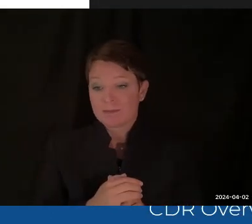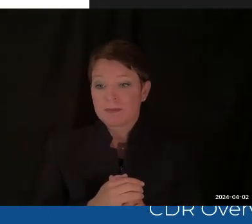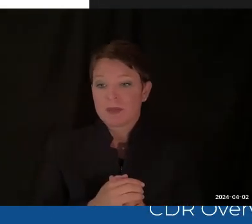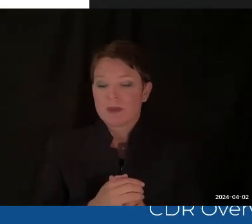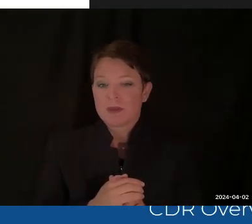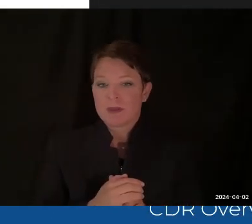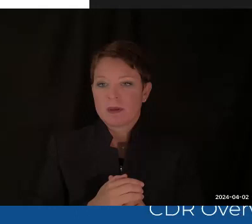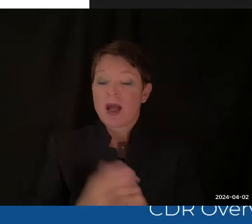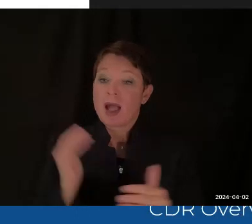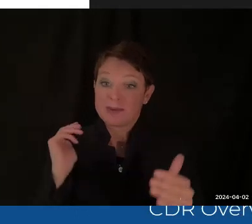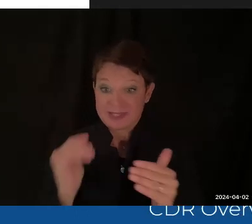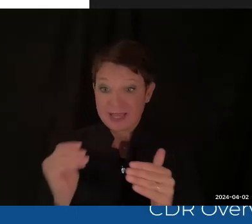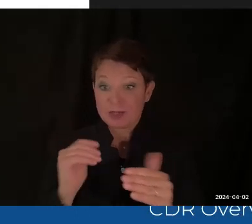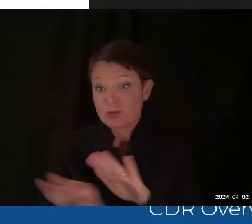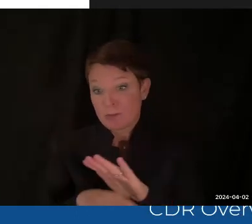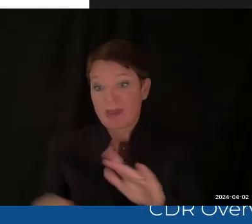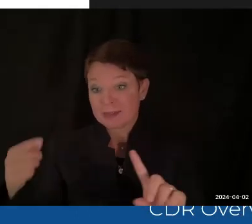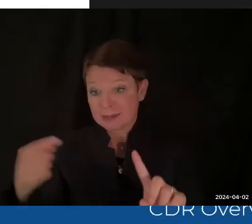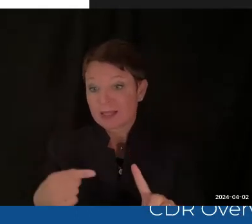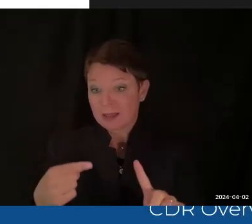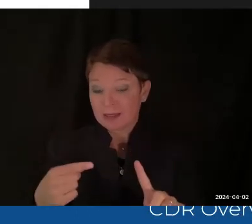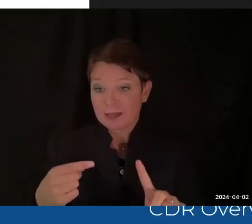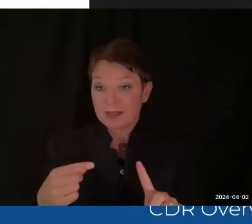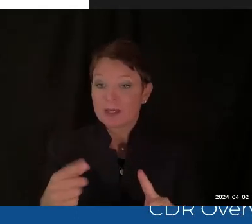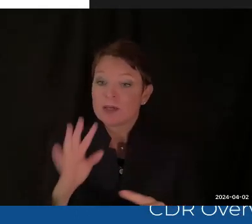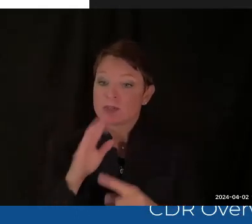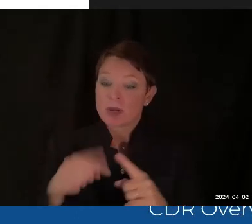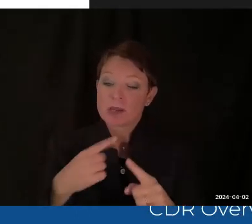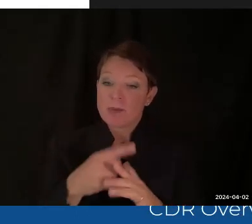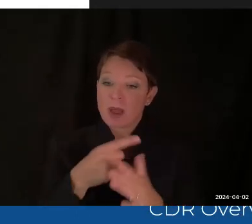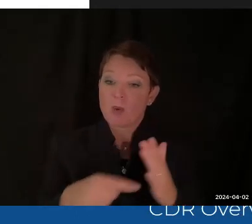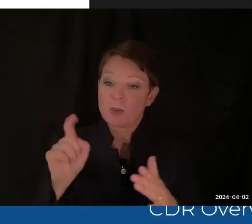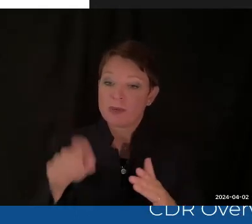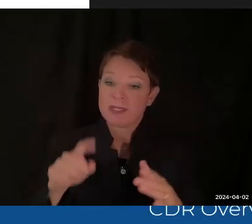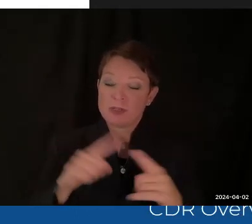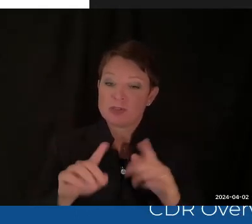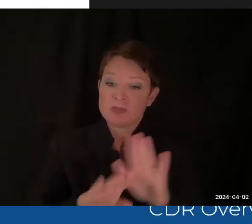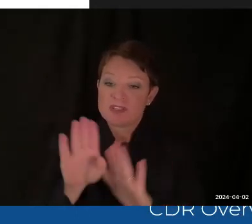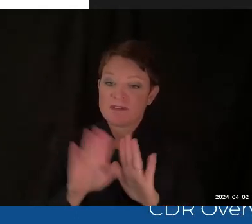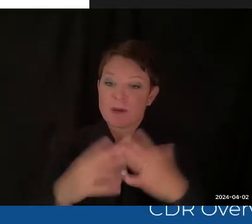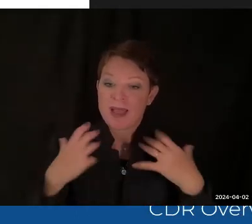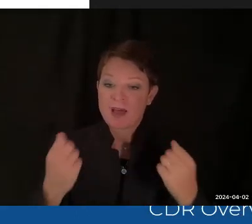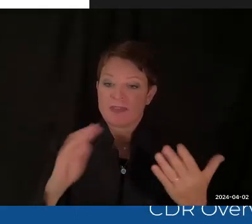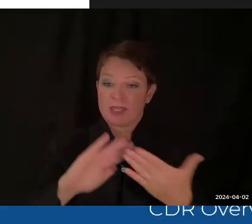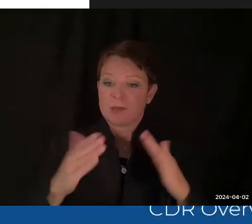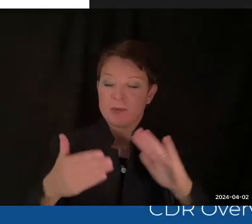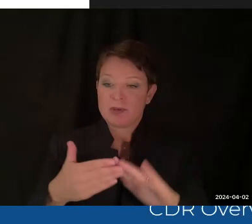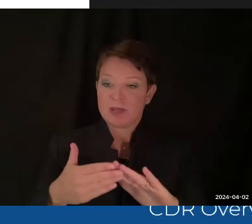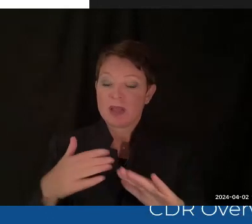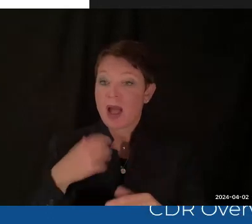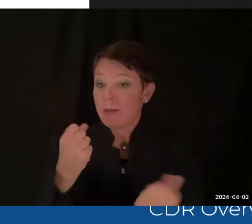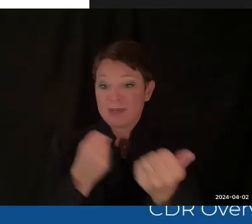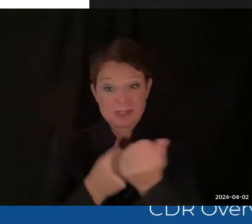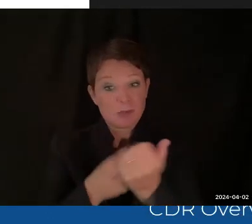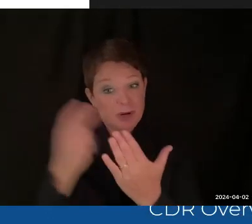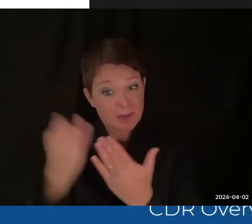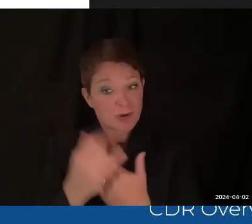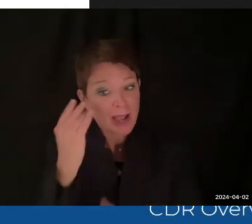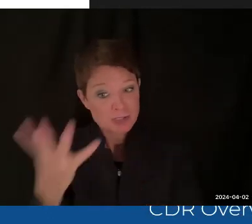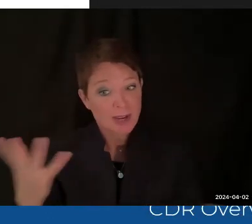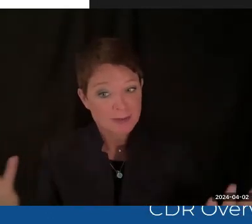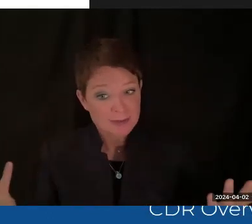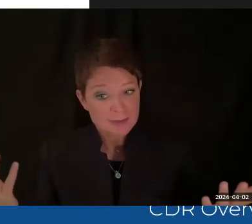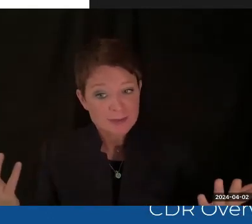I was getting to basically referring to what it takes to develop a healthy community. I'm actually in support of the project.